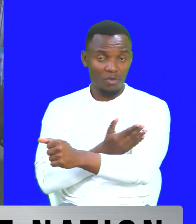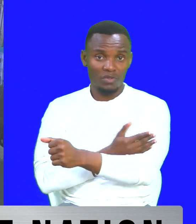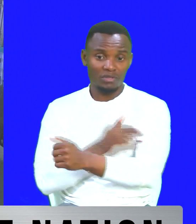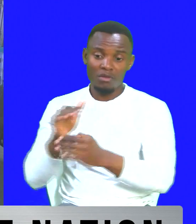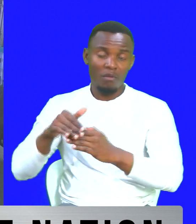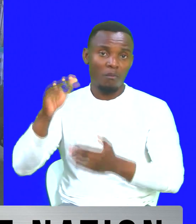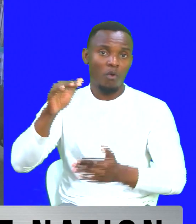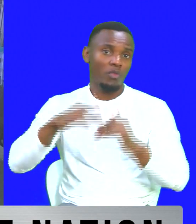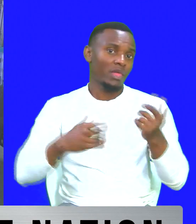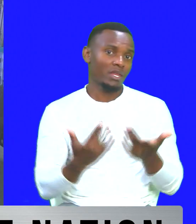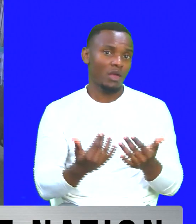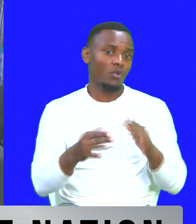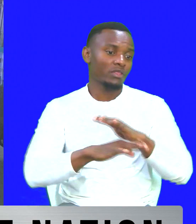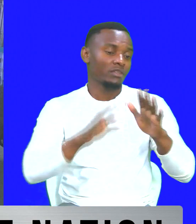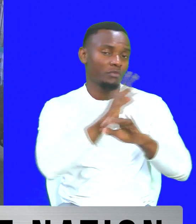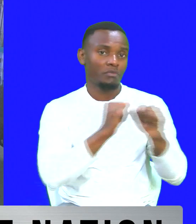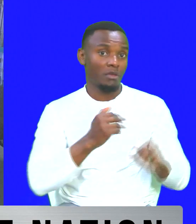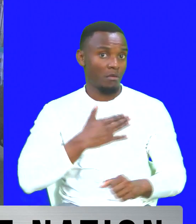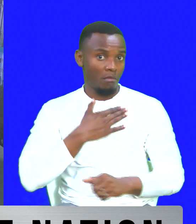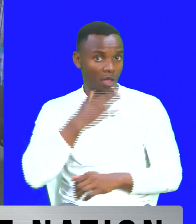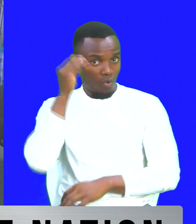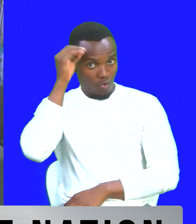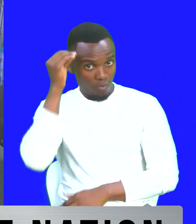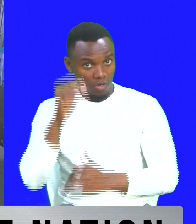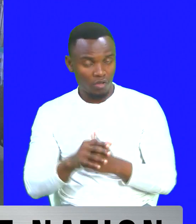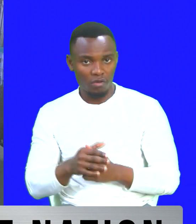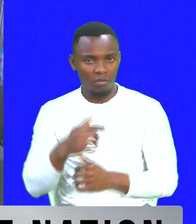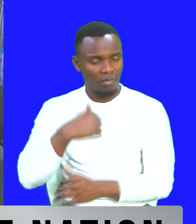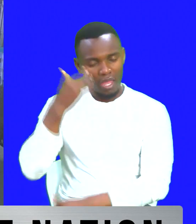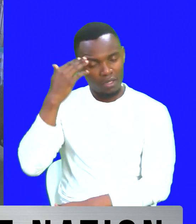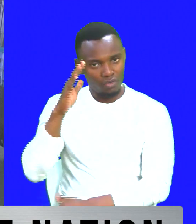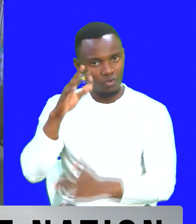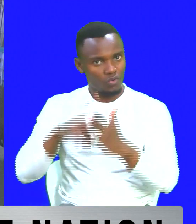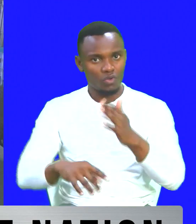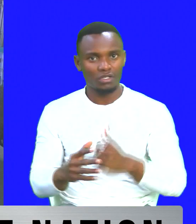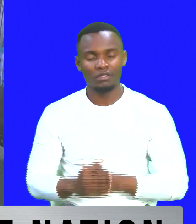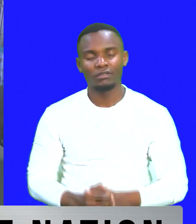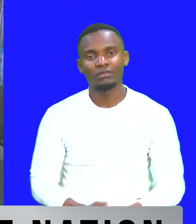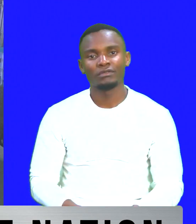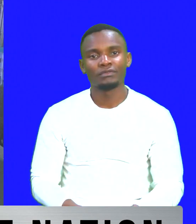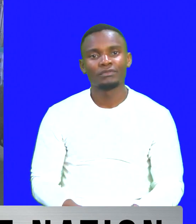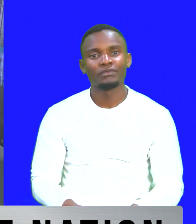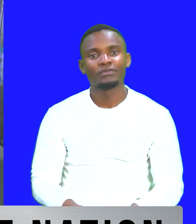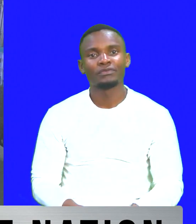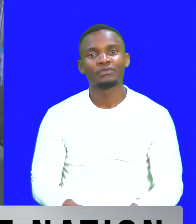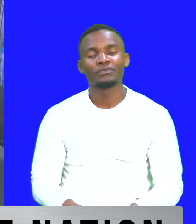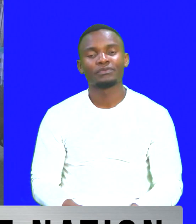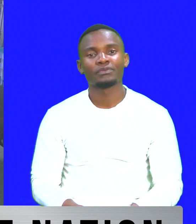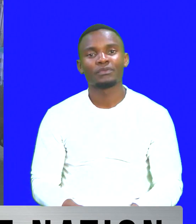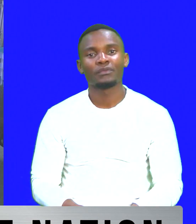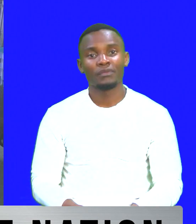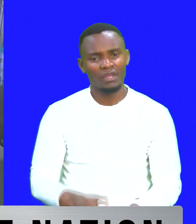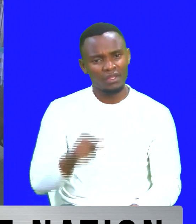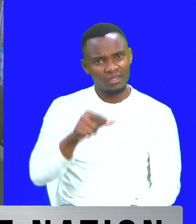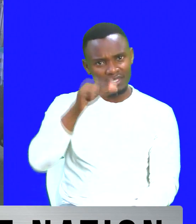opinion. Okay. Like, I don't know if it's a sabotage, but something. Mimi, okay, wacha niseme. This